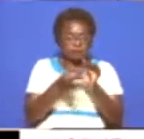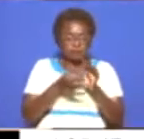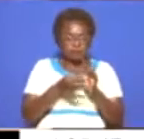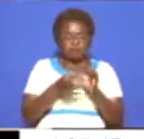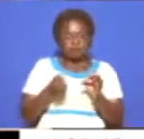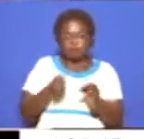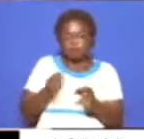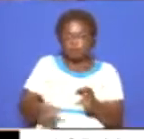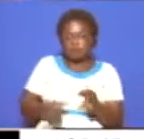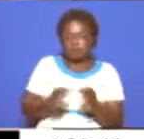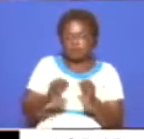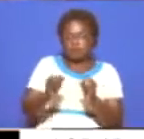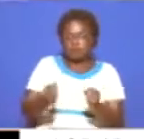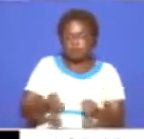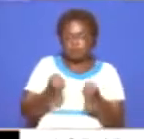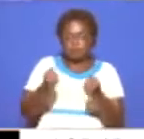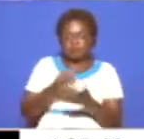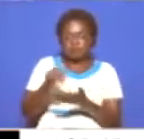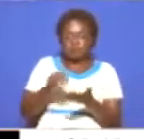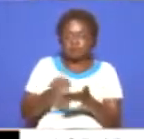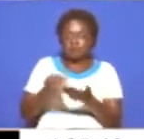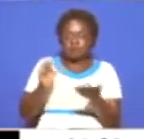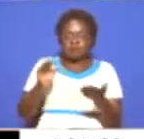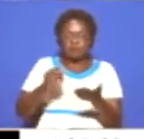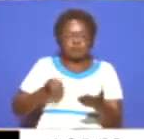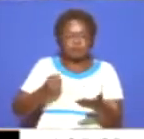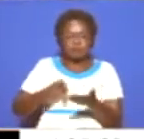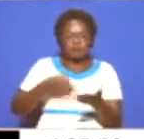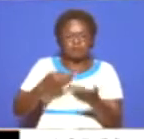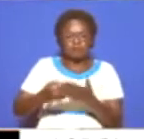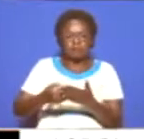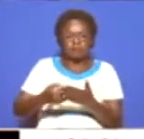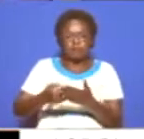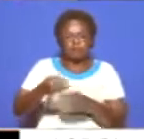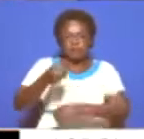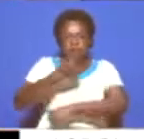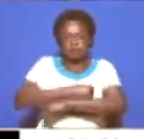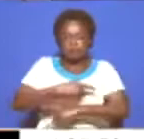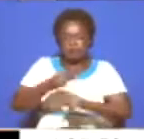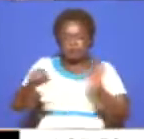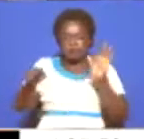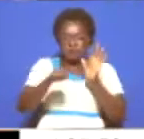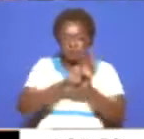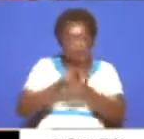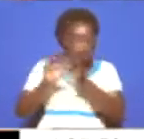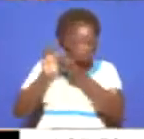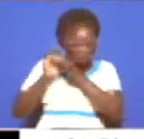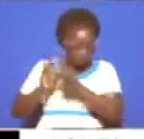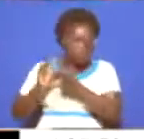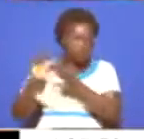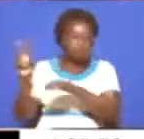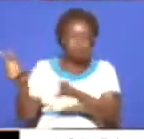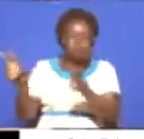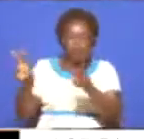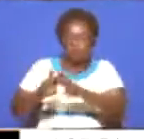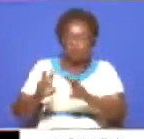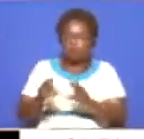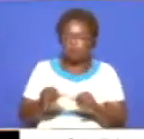Manje noted that more girls have failed to go to school due to negative cultural vices still being